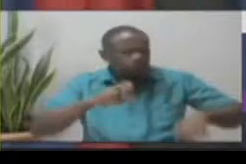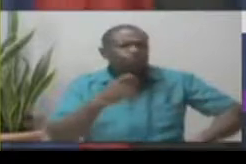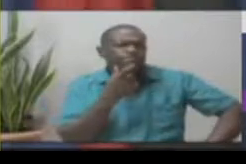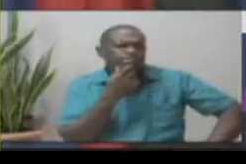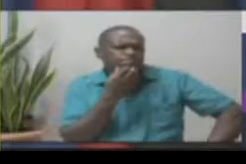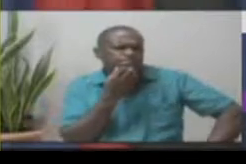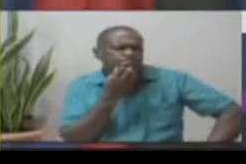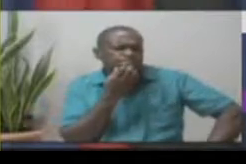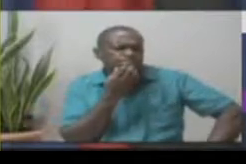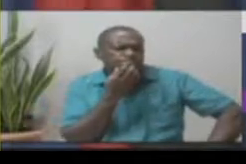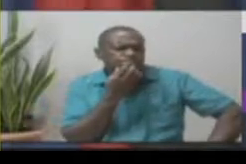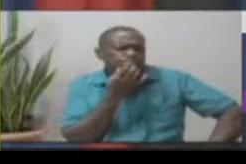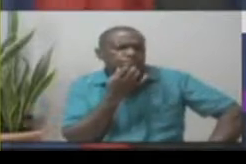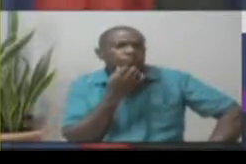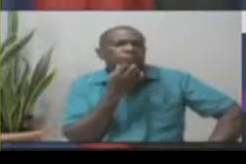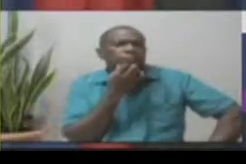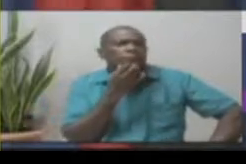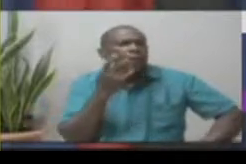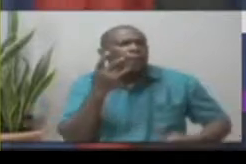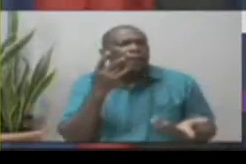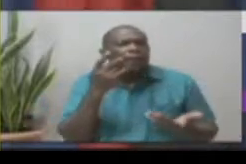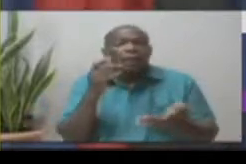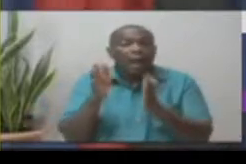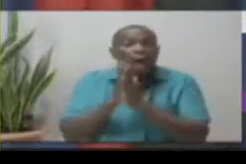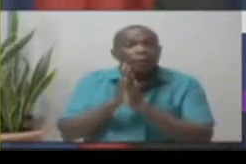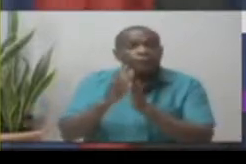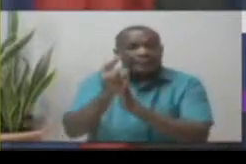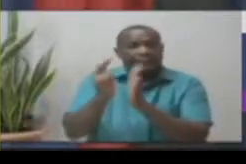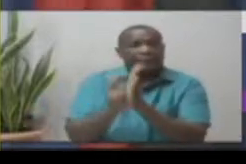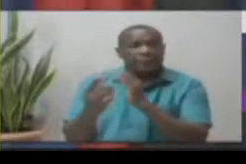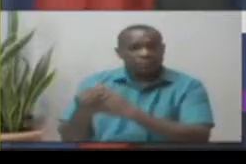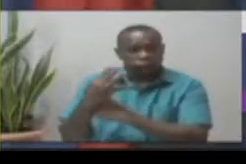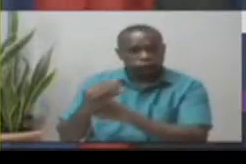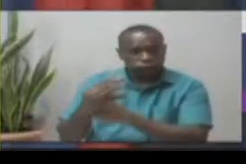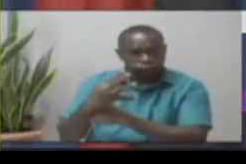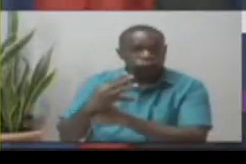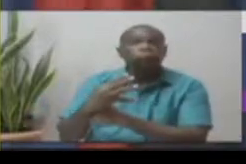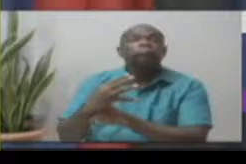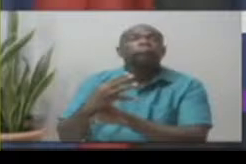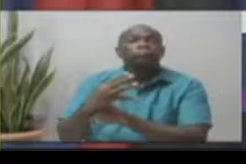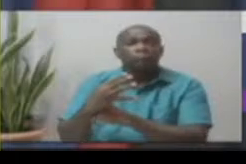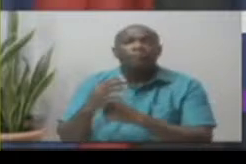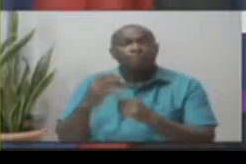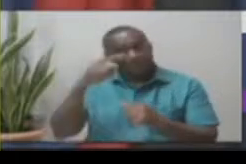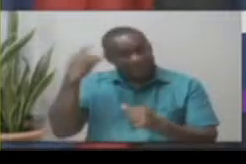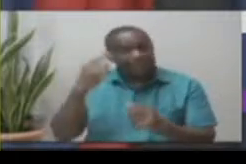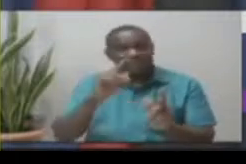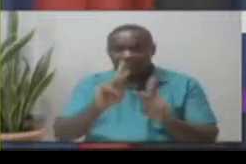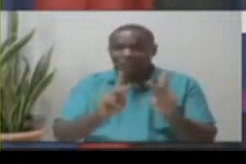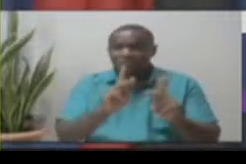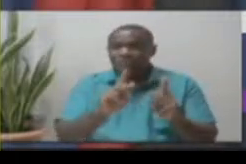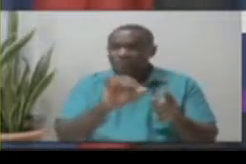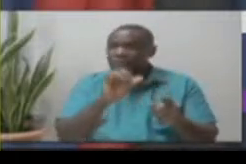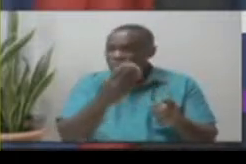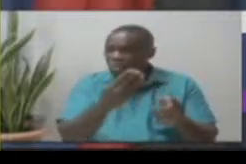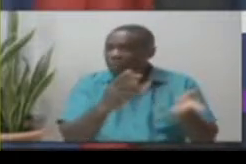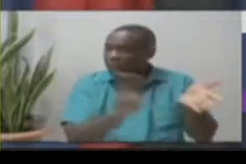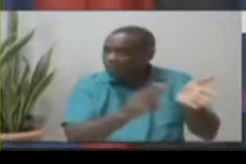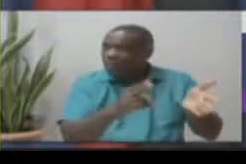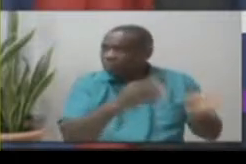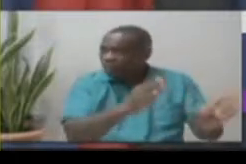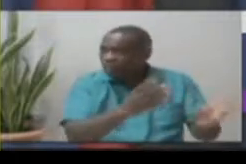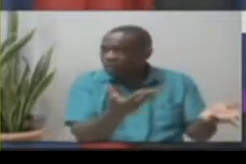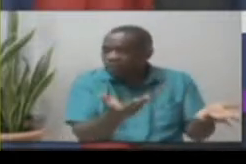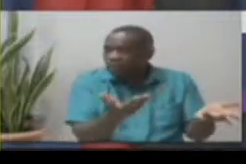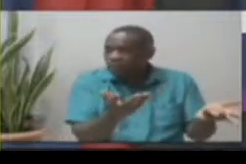And I sought some legal advice, it being people's terms of engagement. The legal advice was that these